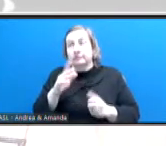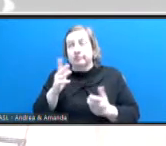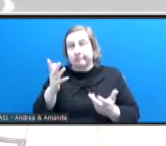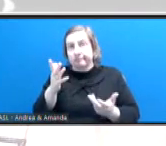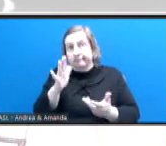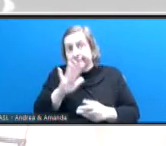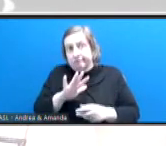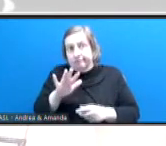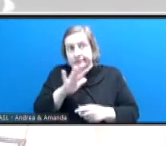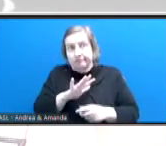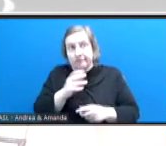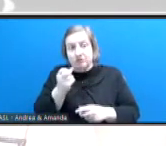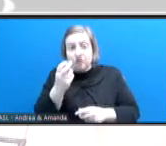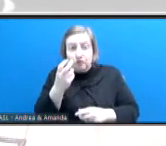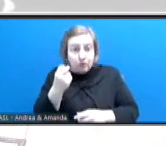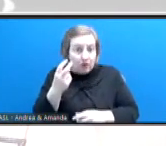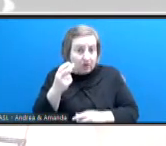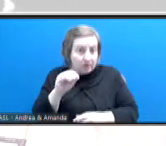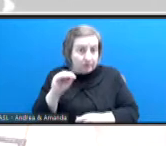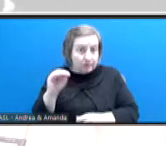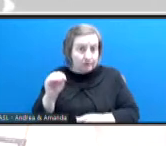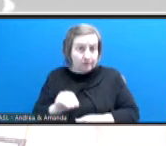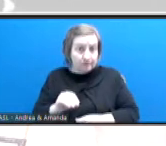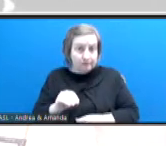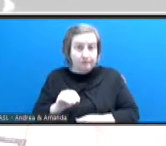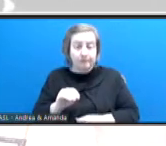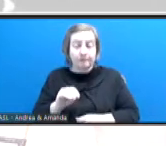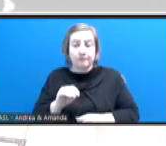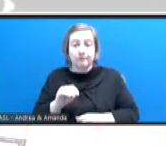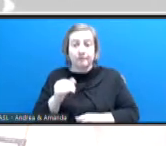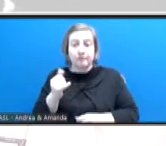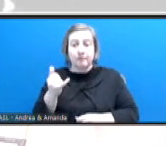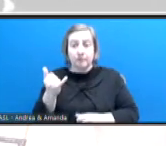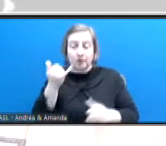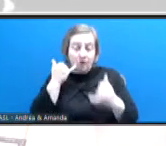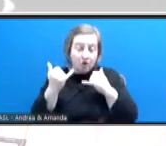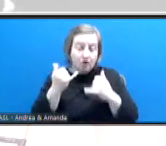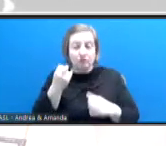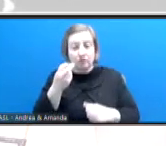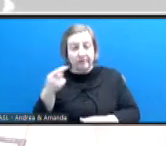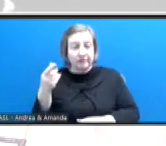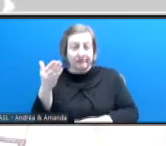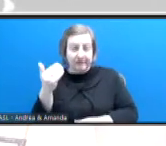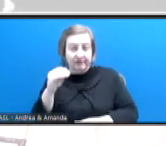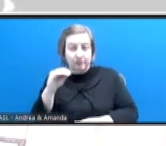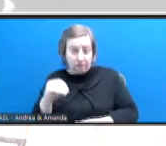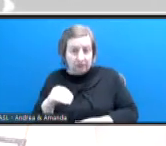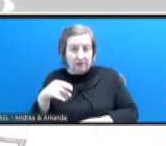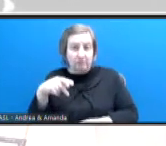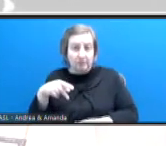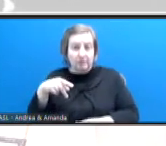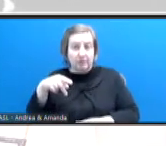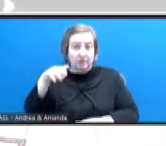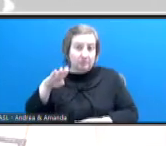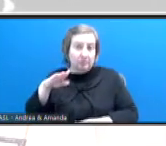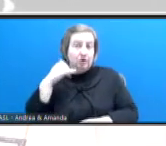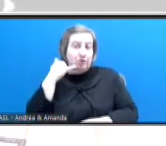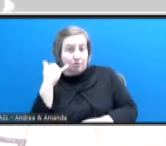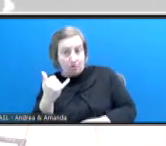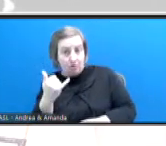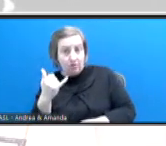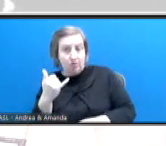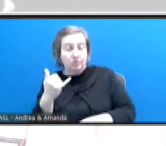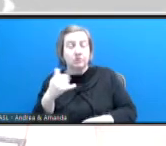believe it's about 12% of calls, 12 to 15% of the PPB calls have some